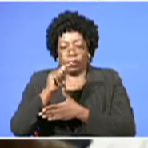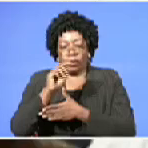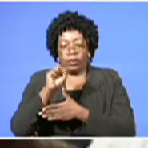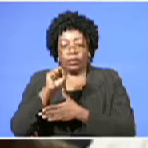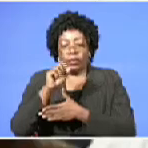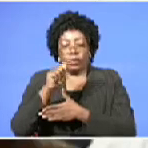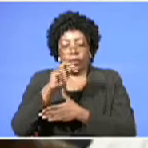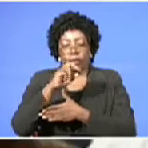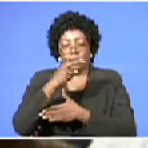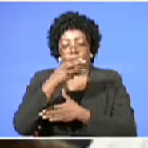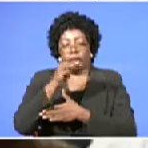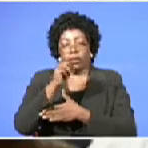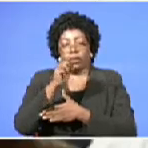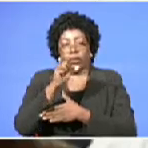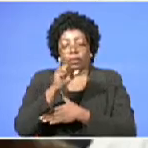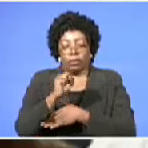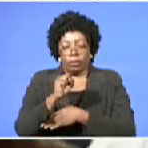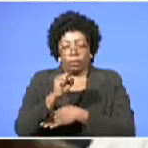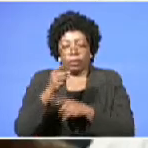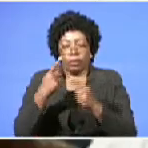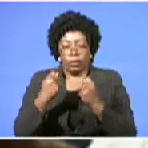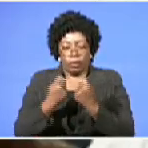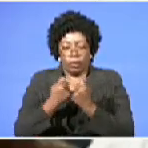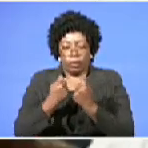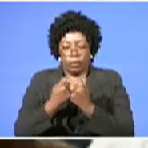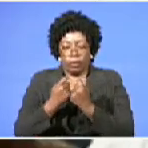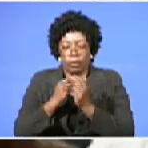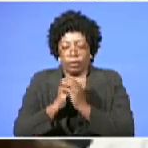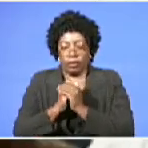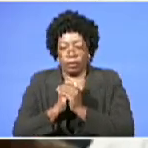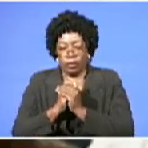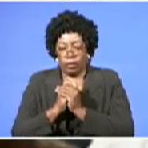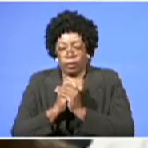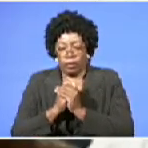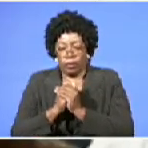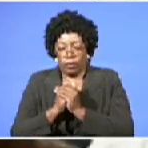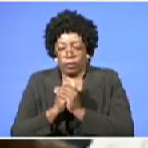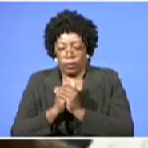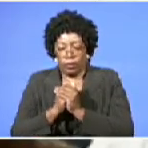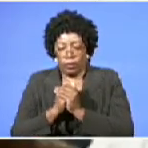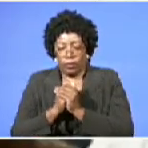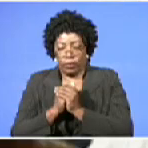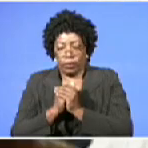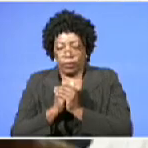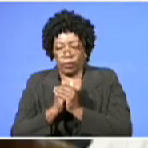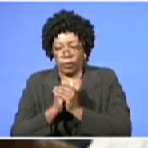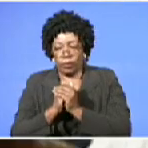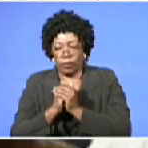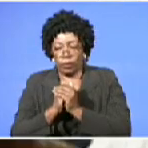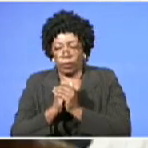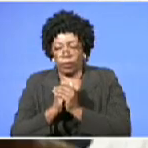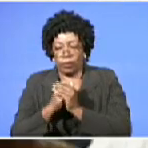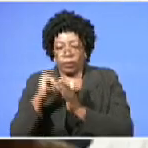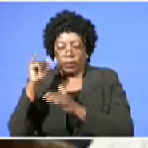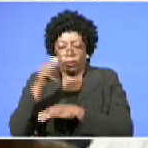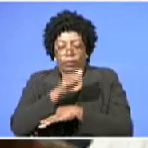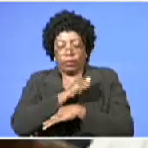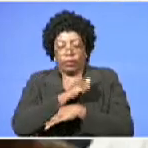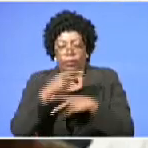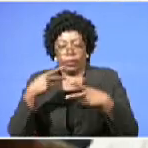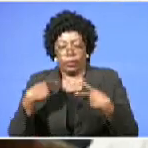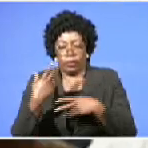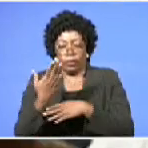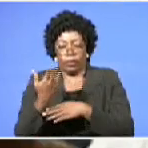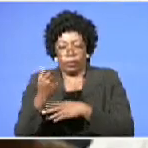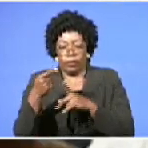it to the championship game of the Sun Conference Tournament before falling 78-73 to Southeastern. Dejor Adley 15 points and